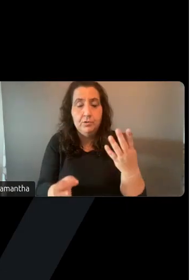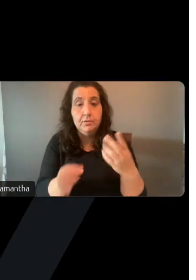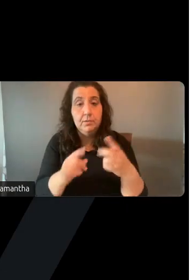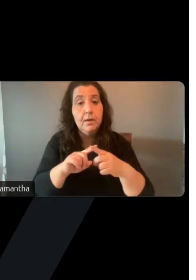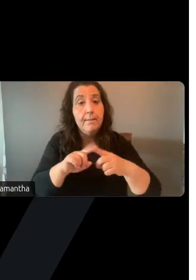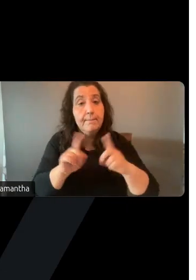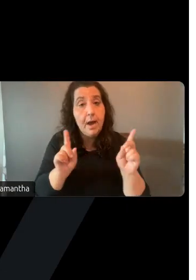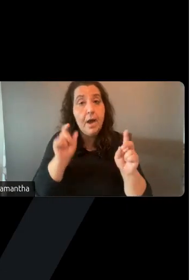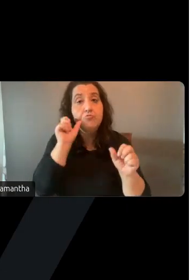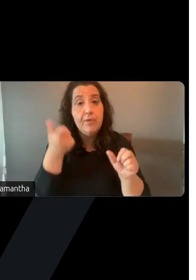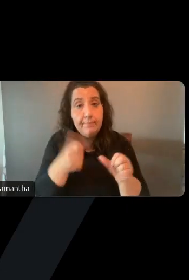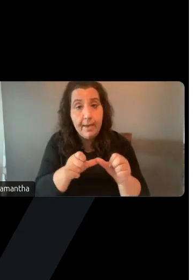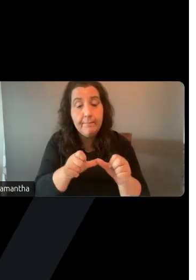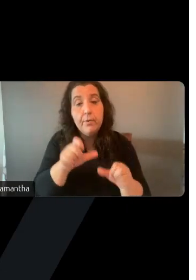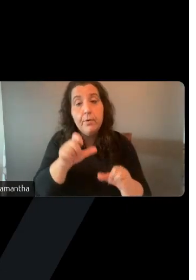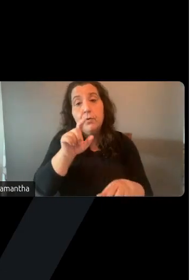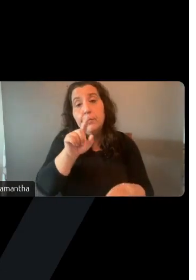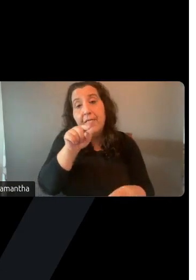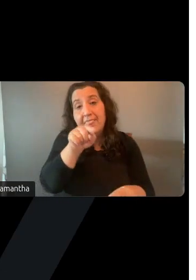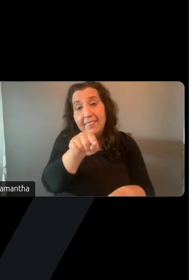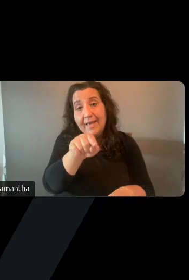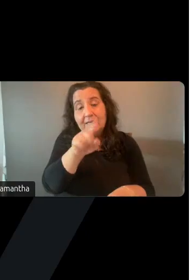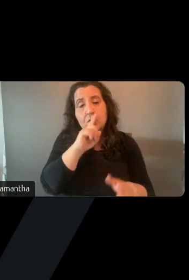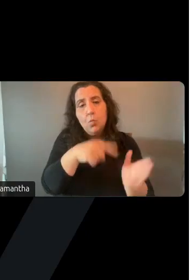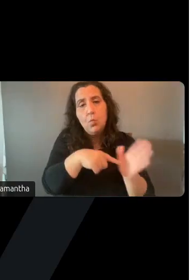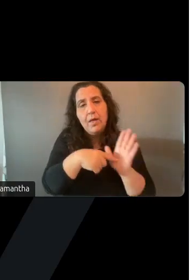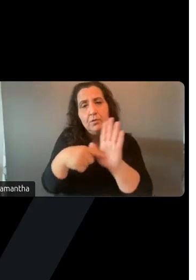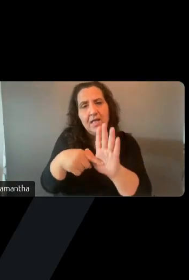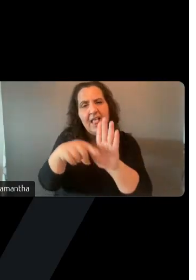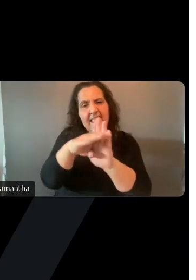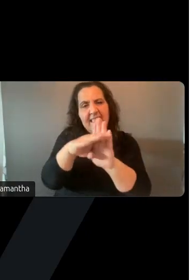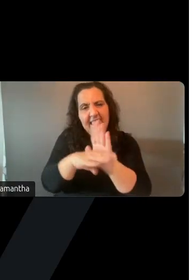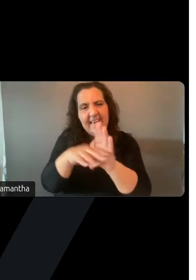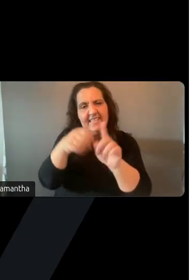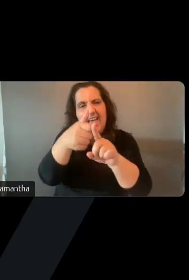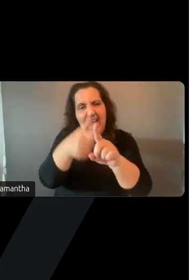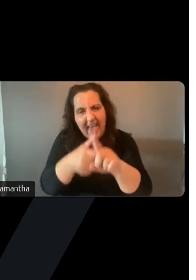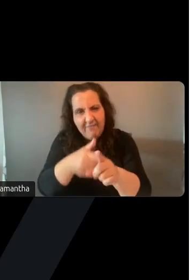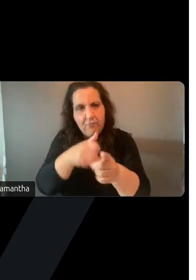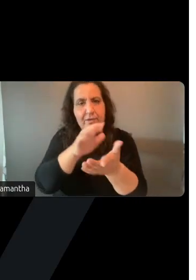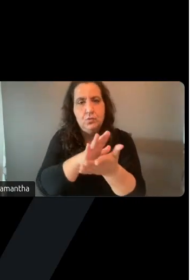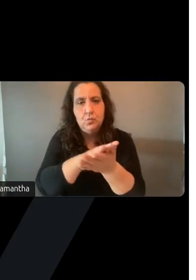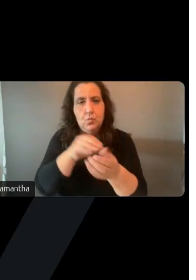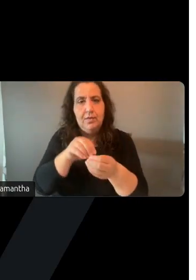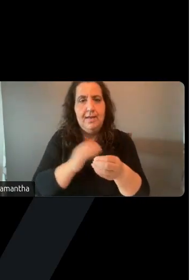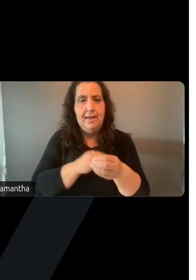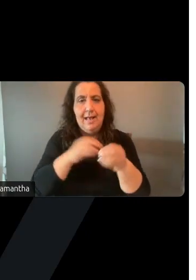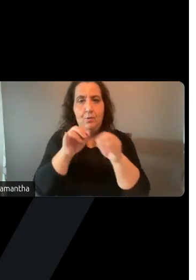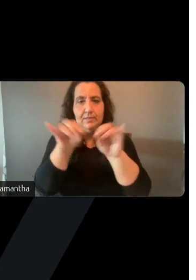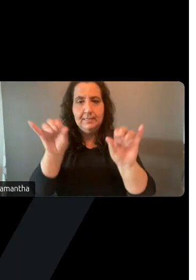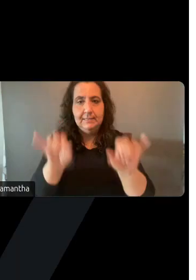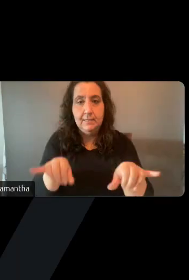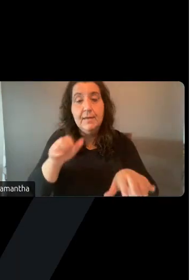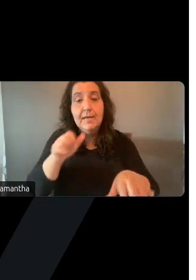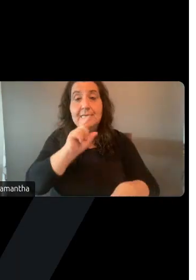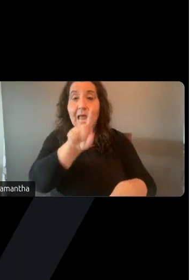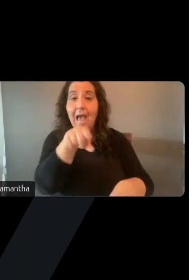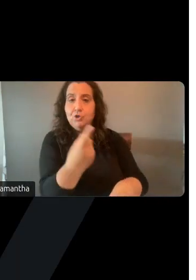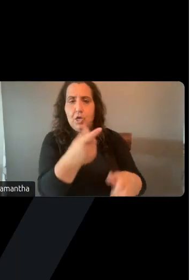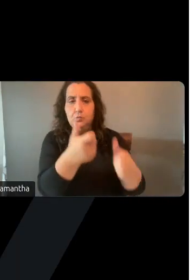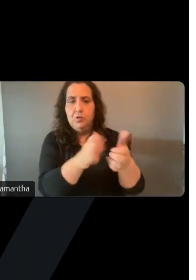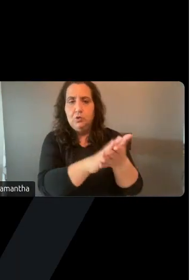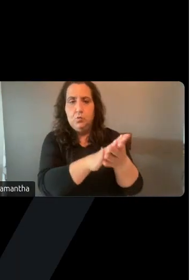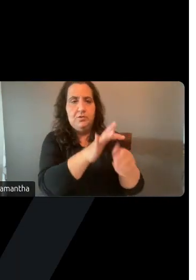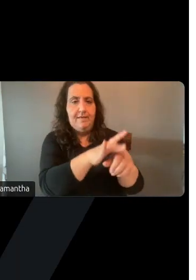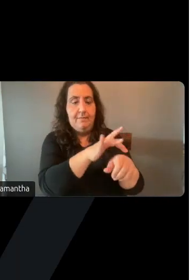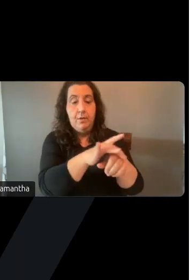the tool lists every school in our system, not just those schools with openings. Once you've